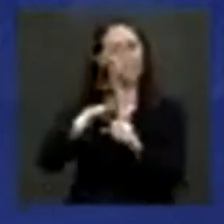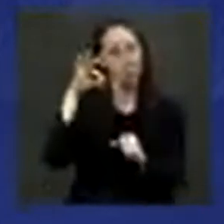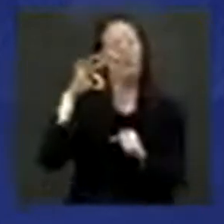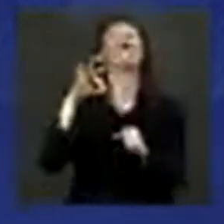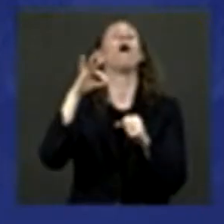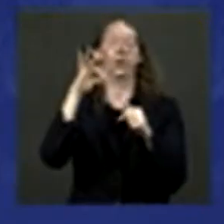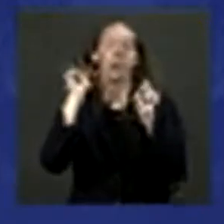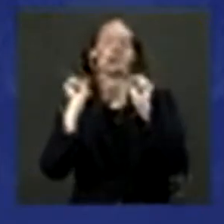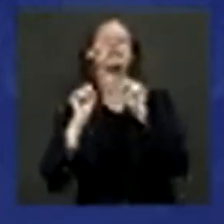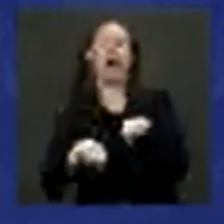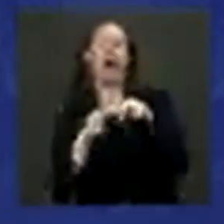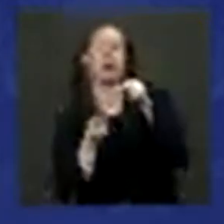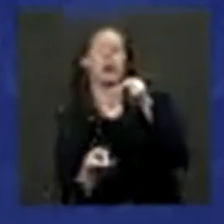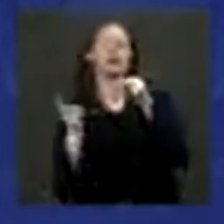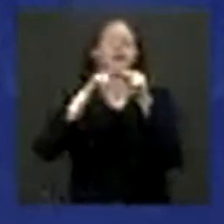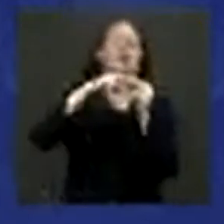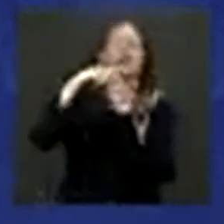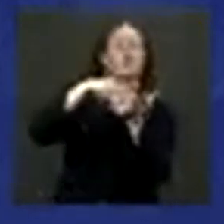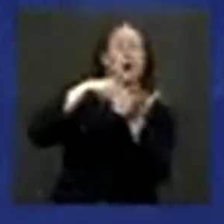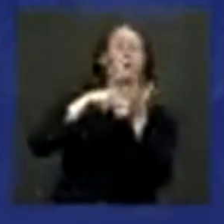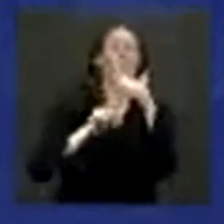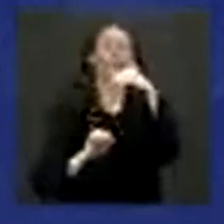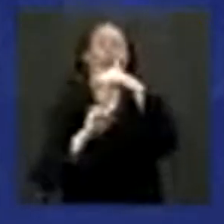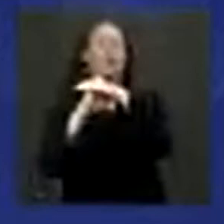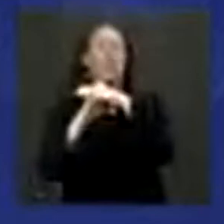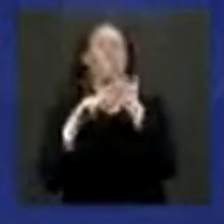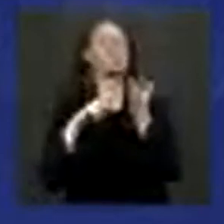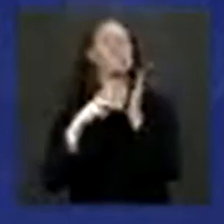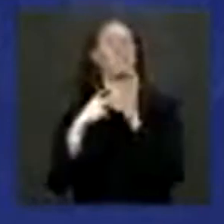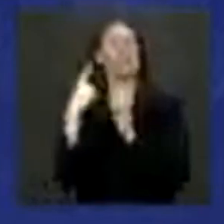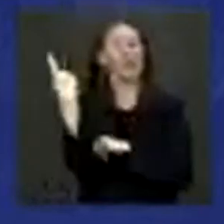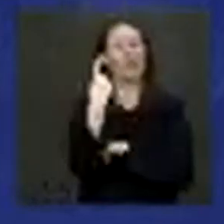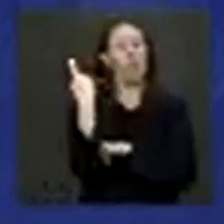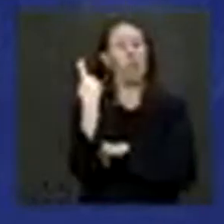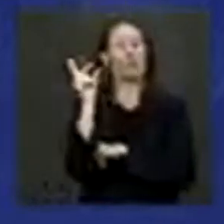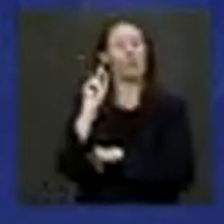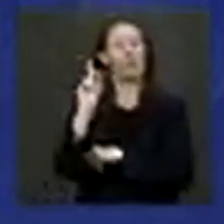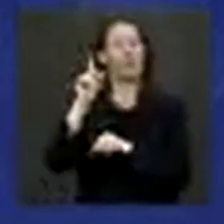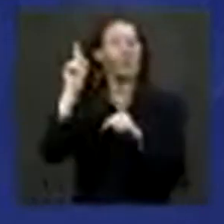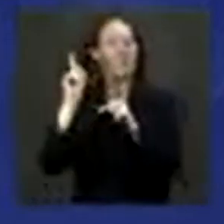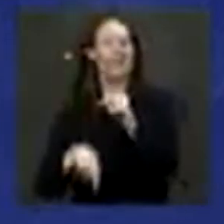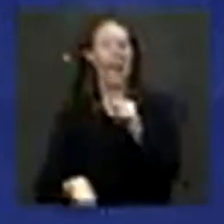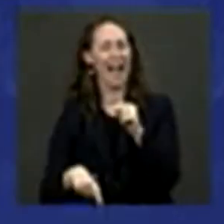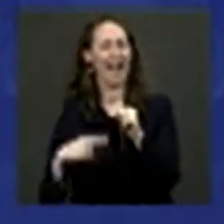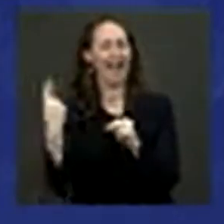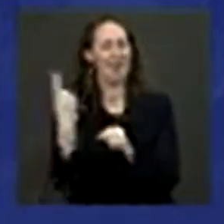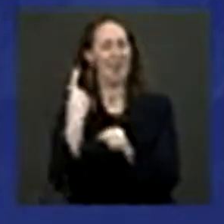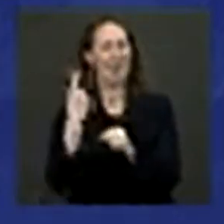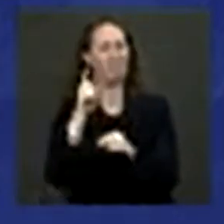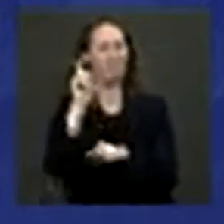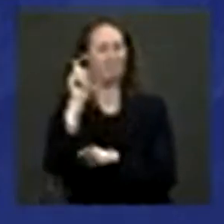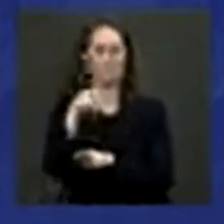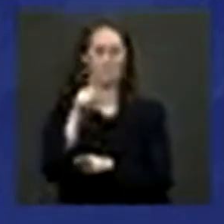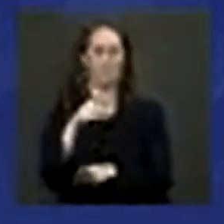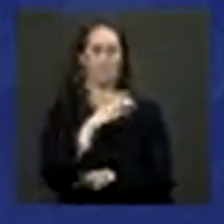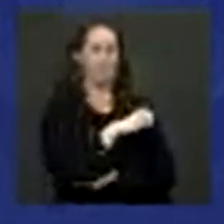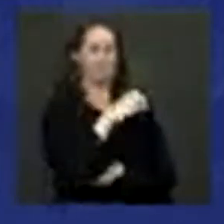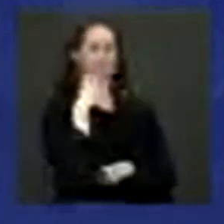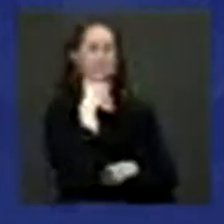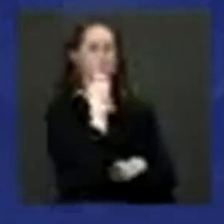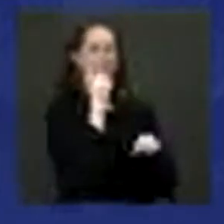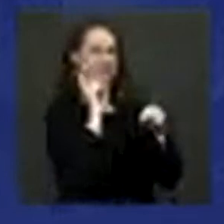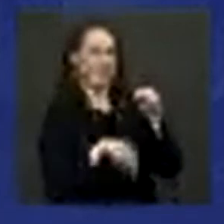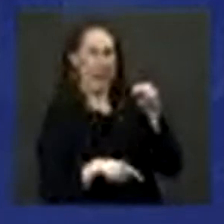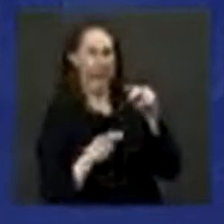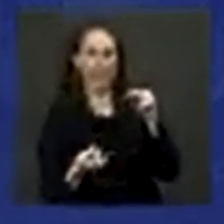This would block the Democrats from meeting our obligations and responsibilities to prevent Congress from raising the debt limit. So let's be